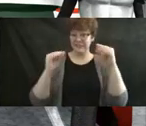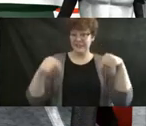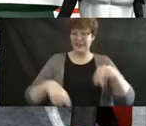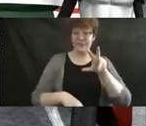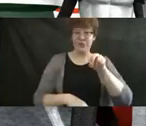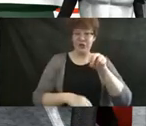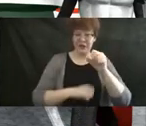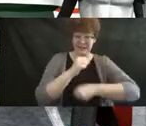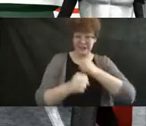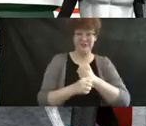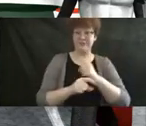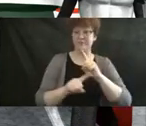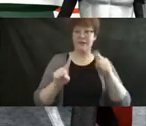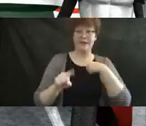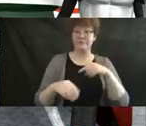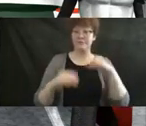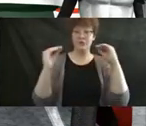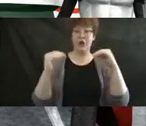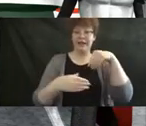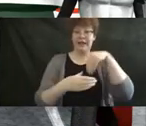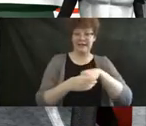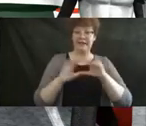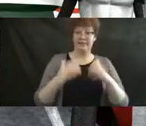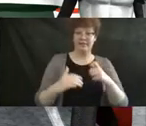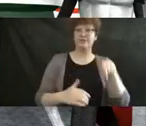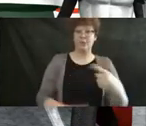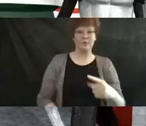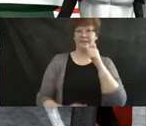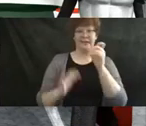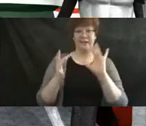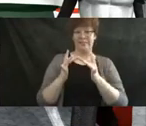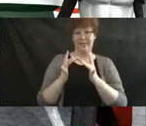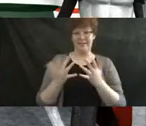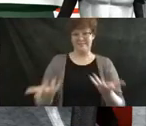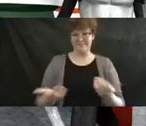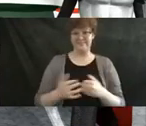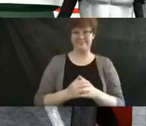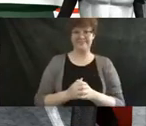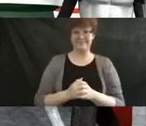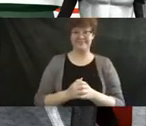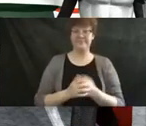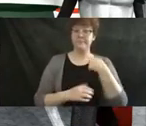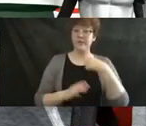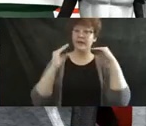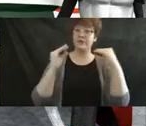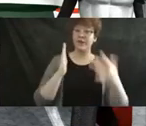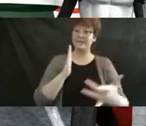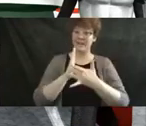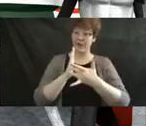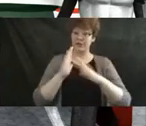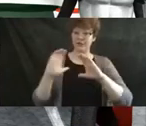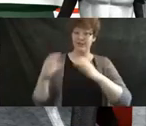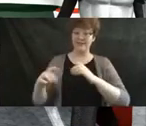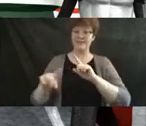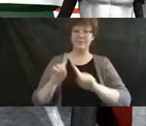taught technology courses like this forever, but that isn't new to me, but not being with